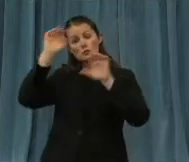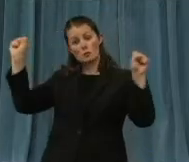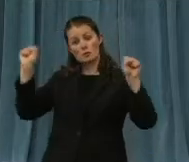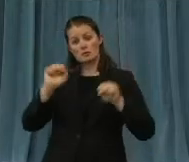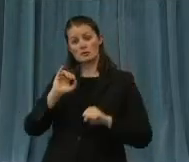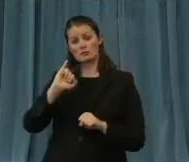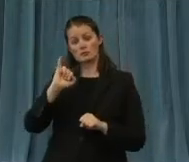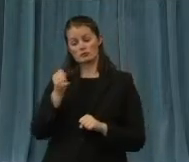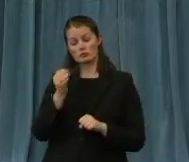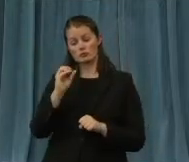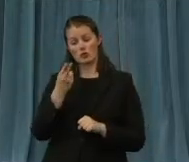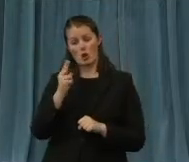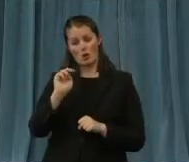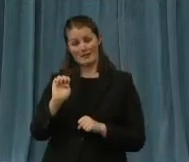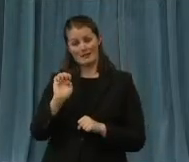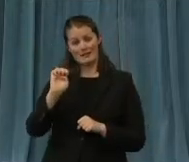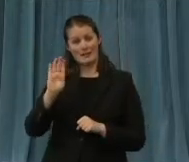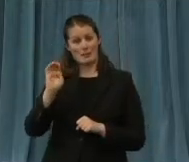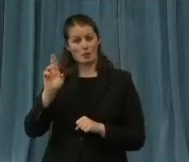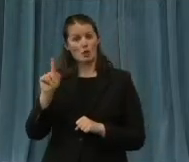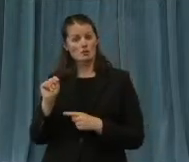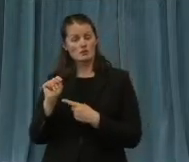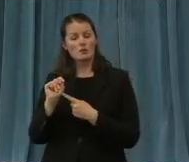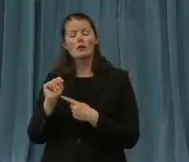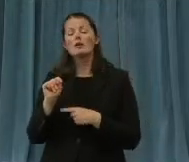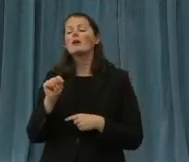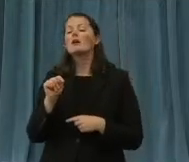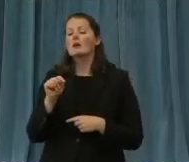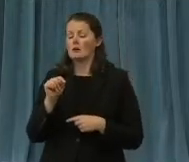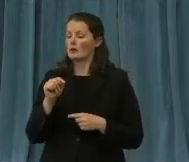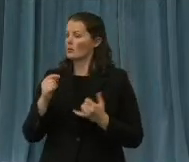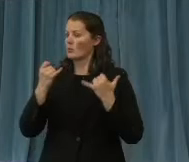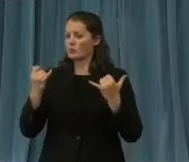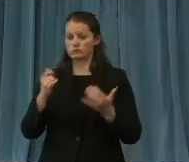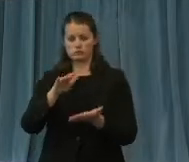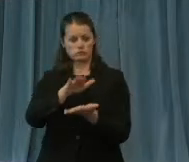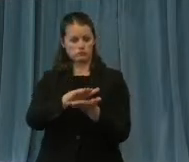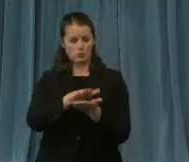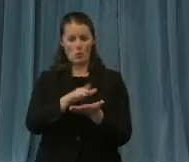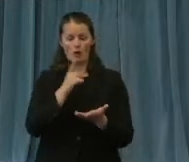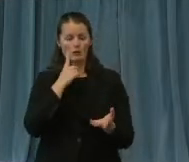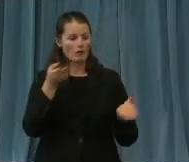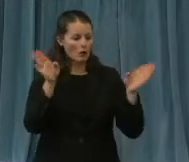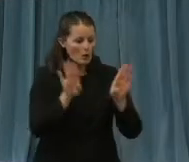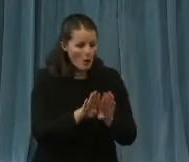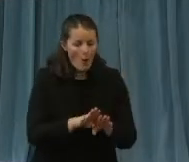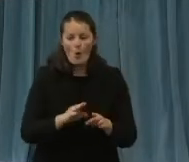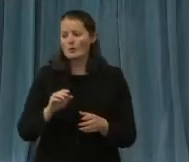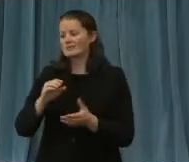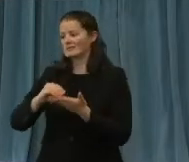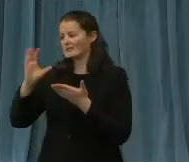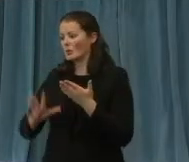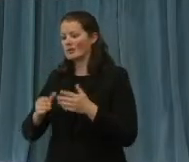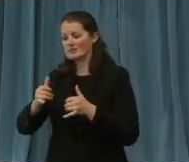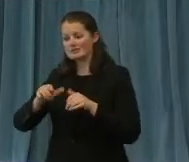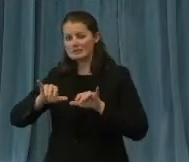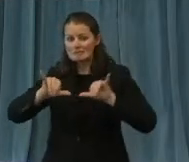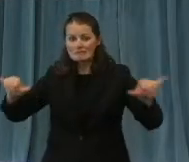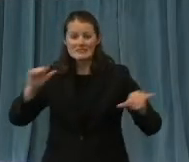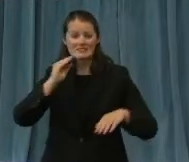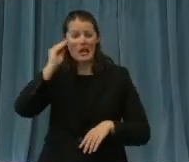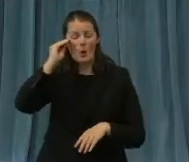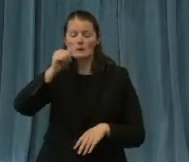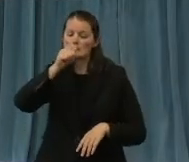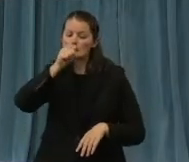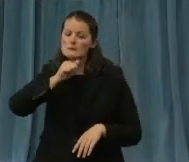Ebert. We all know this has been a trying time for our schools and our families and our students, and today we'll provide an update on our